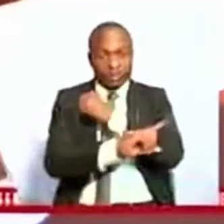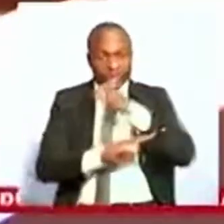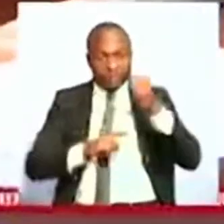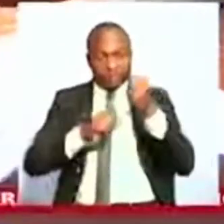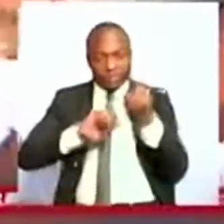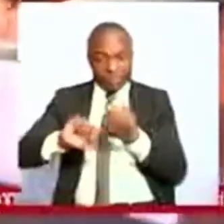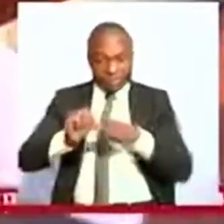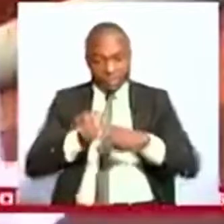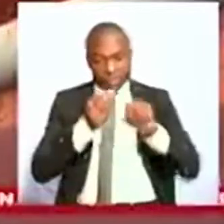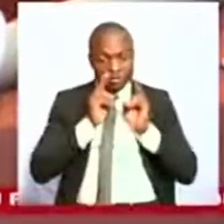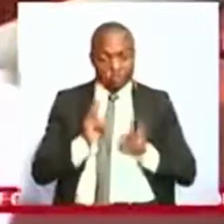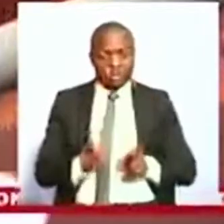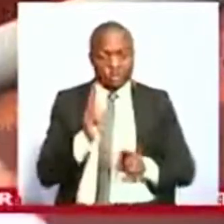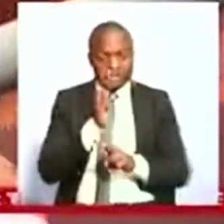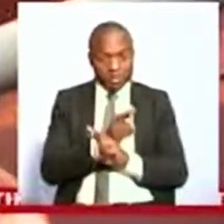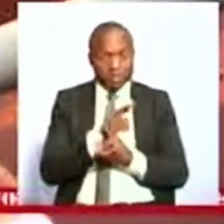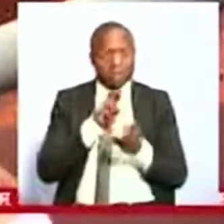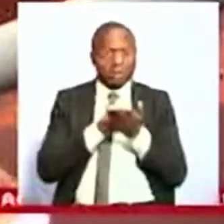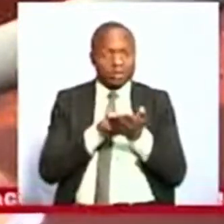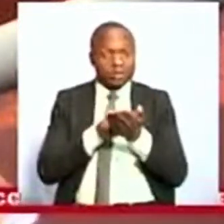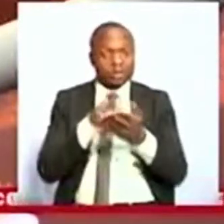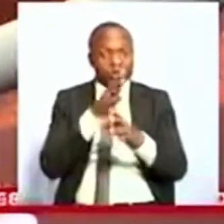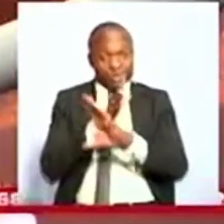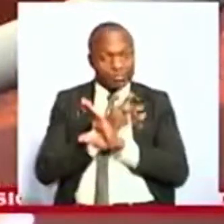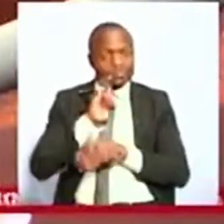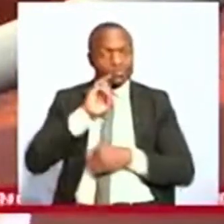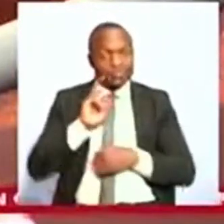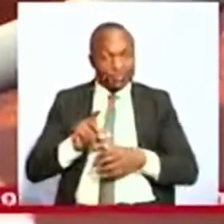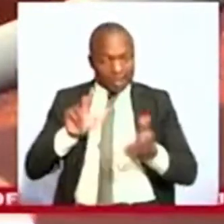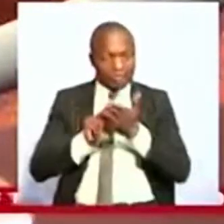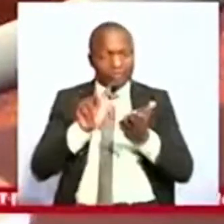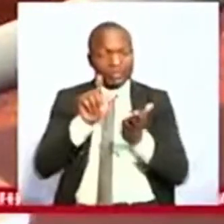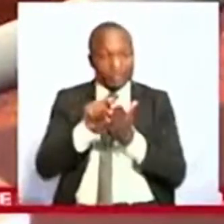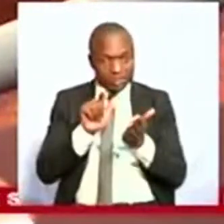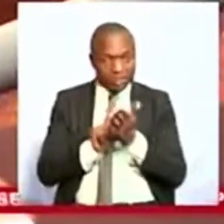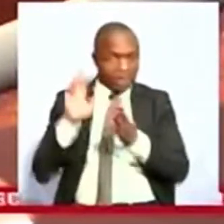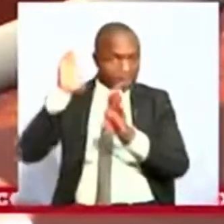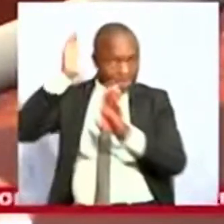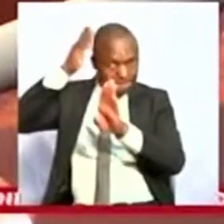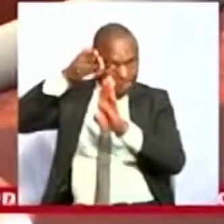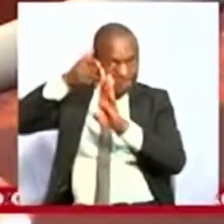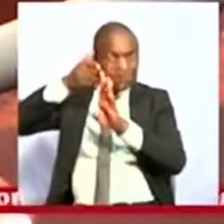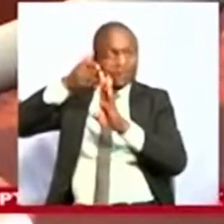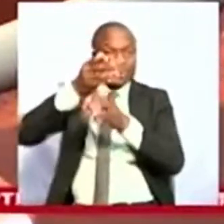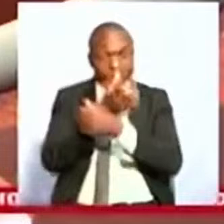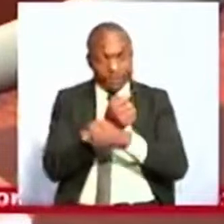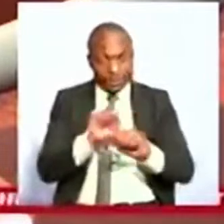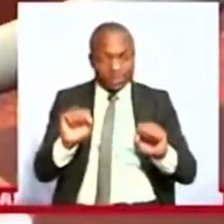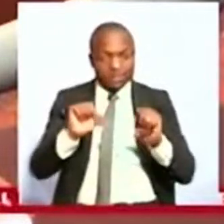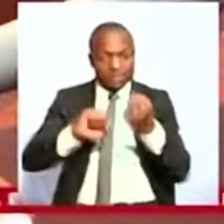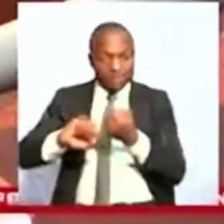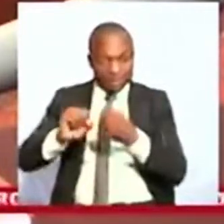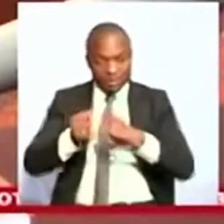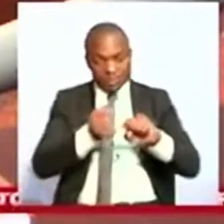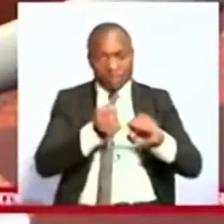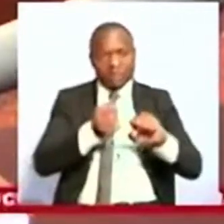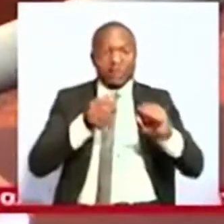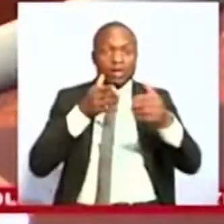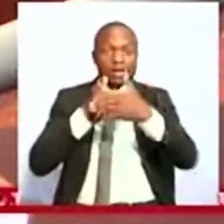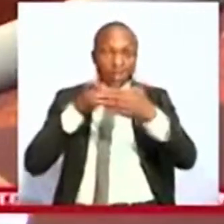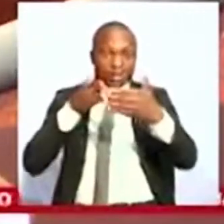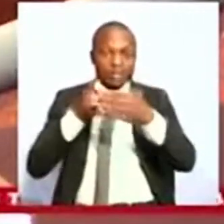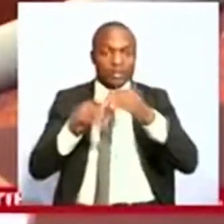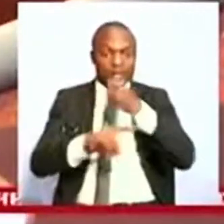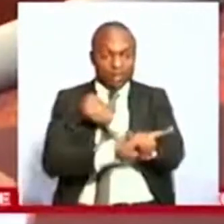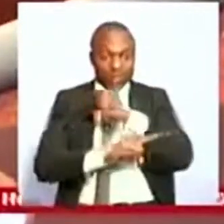rights. It is recommended that Zambia should enact legislation specifically addressing the protection against torture and other